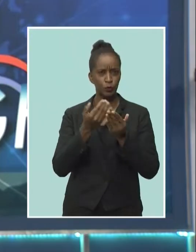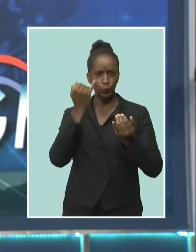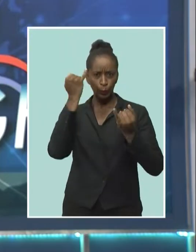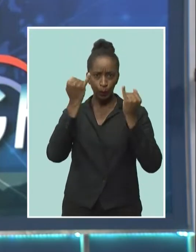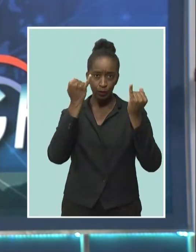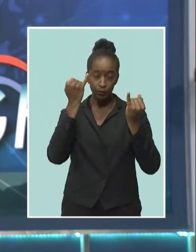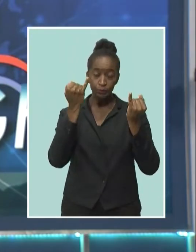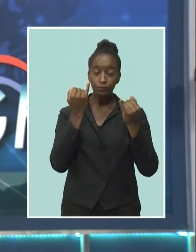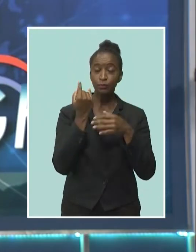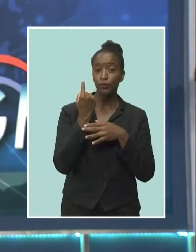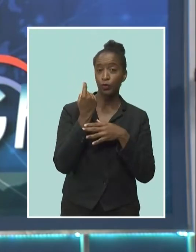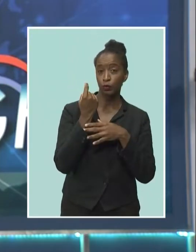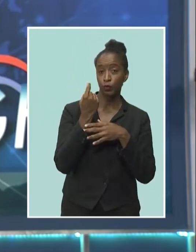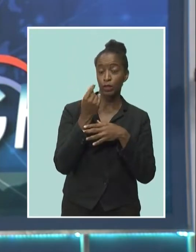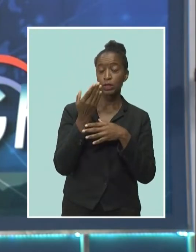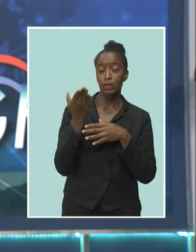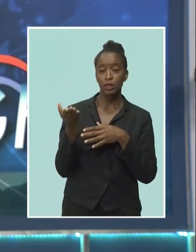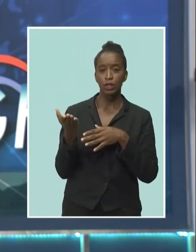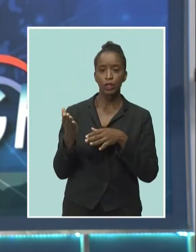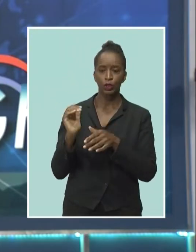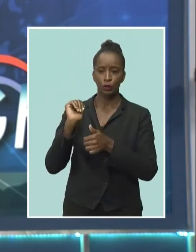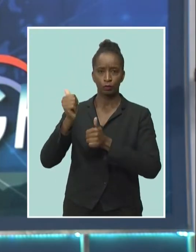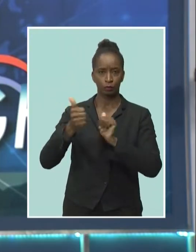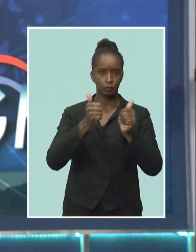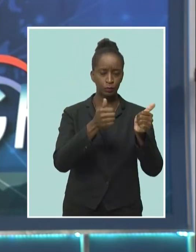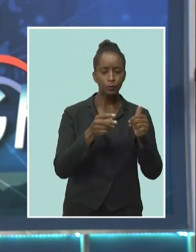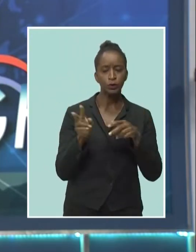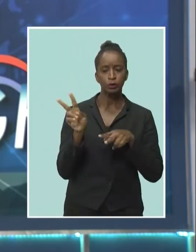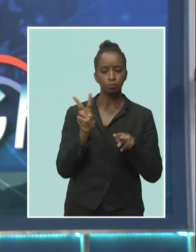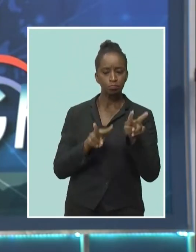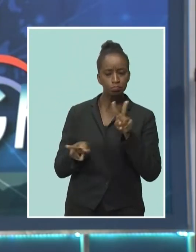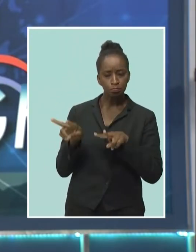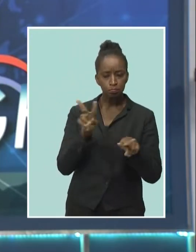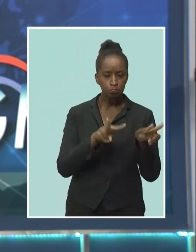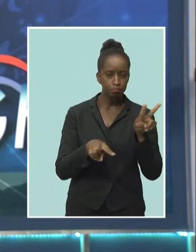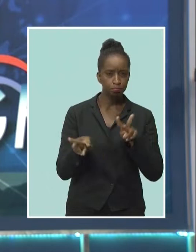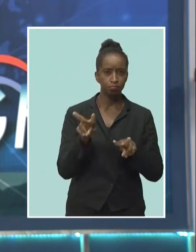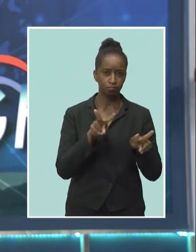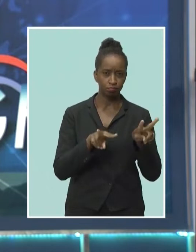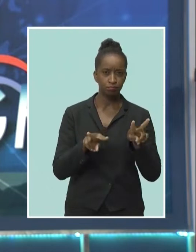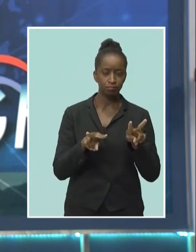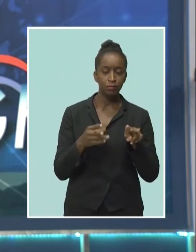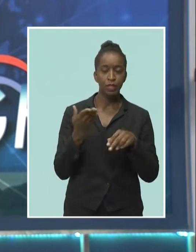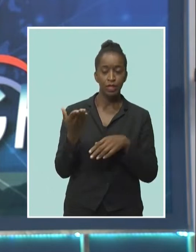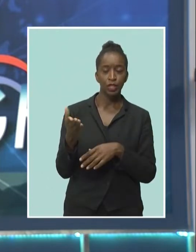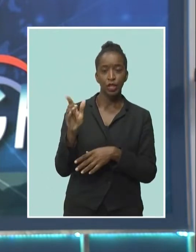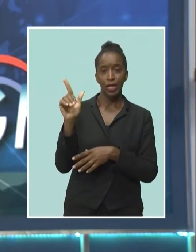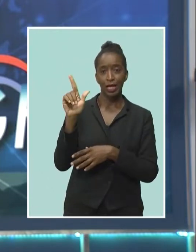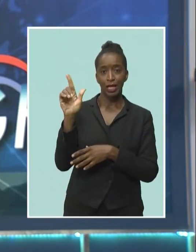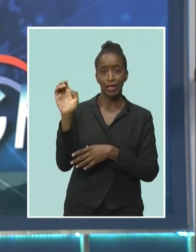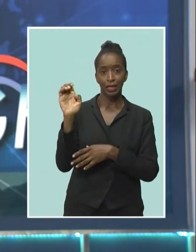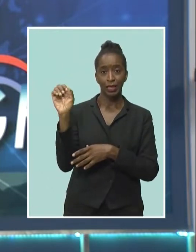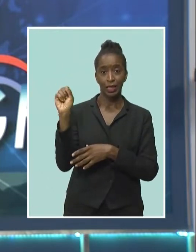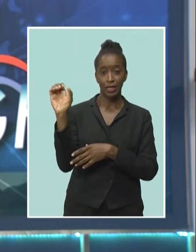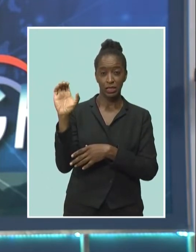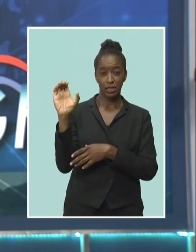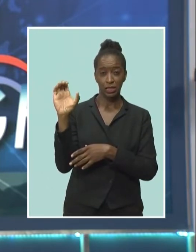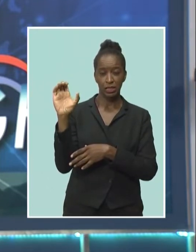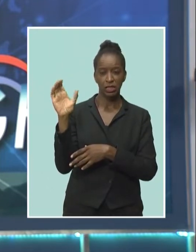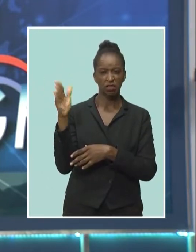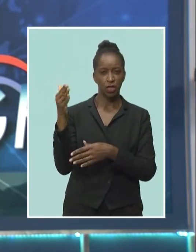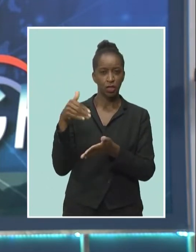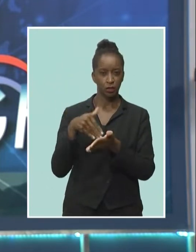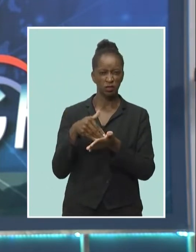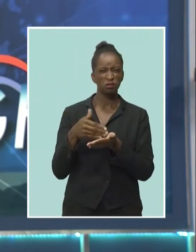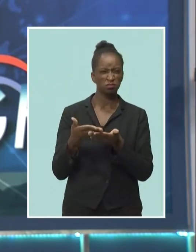at the Barbados Manufacturers Association Trade and Innovation Summit ongoing at the Lloyd Erskine Sandiford Centre. The summit